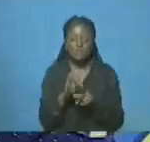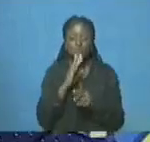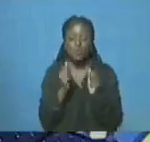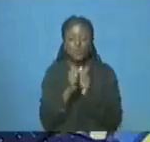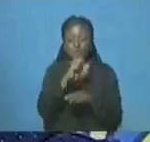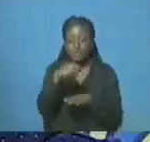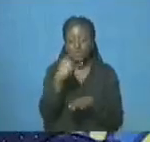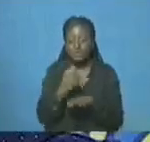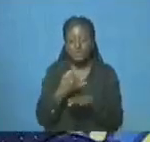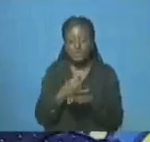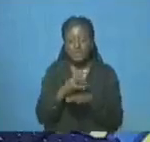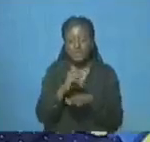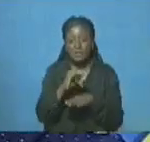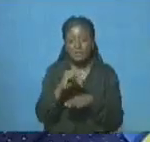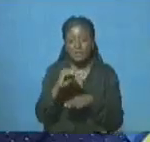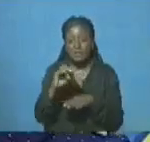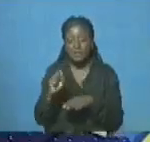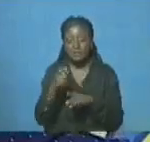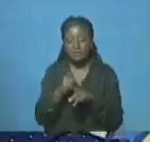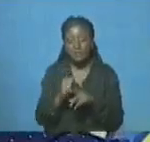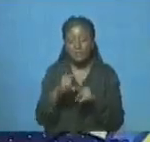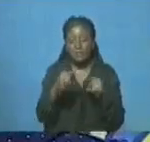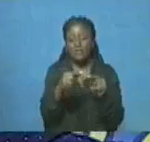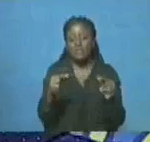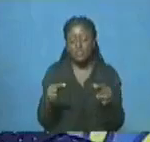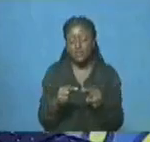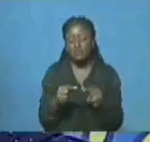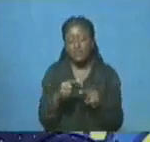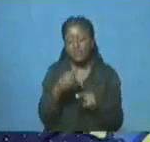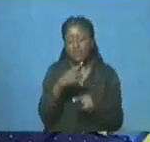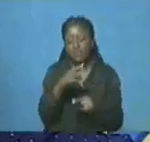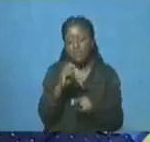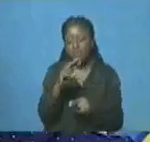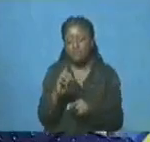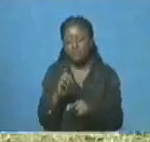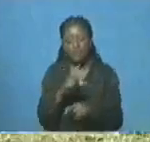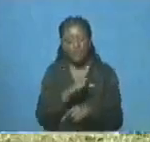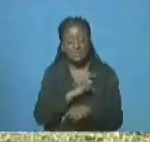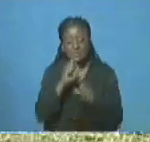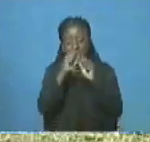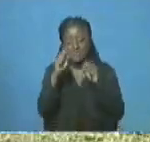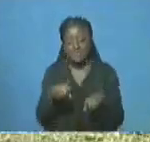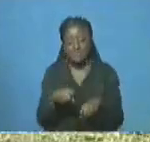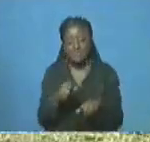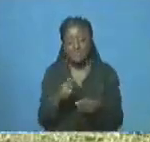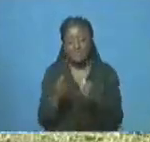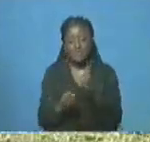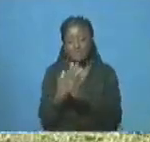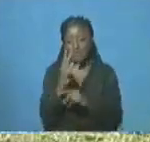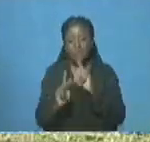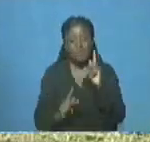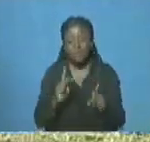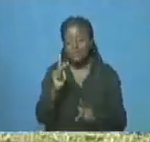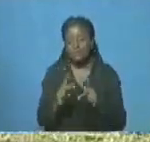Superintendent Minutes from the Grove Police Station. And we have partnered to combat this problem. Johnson says the growing population